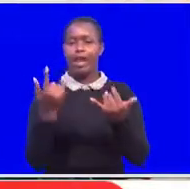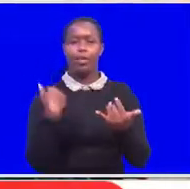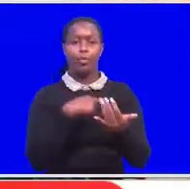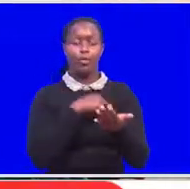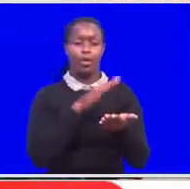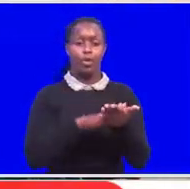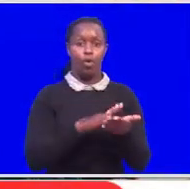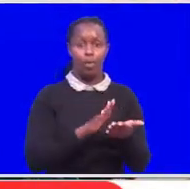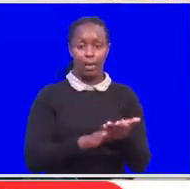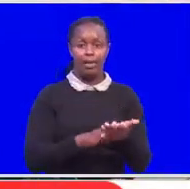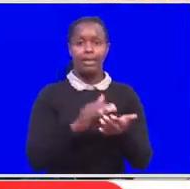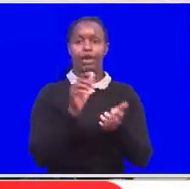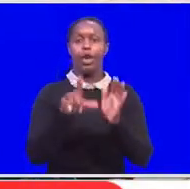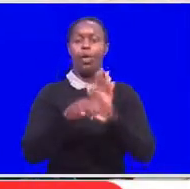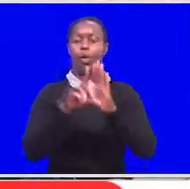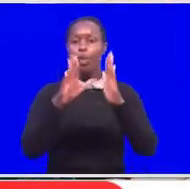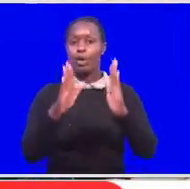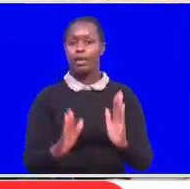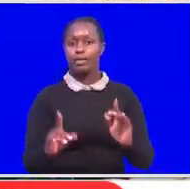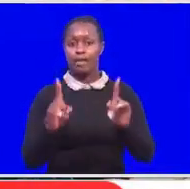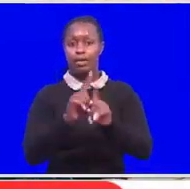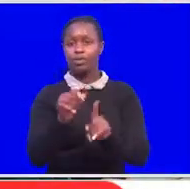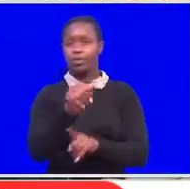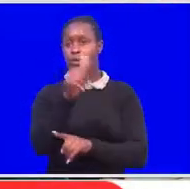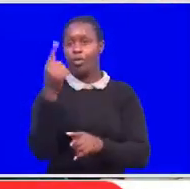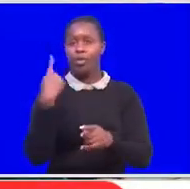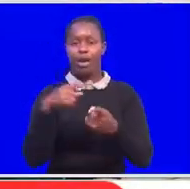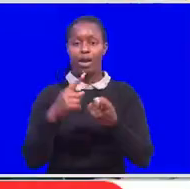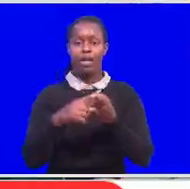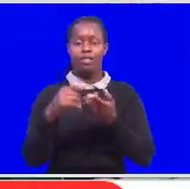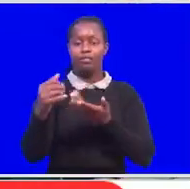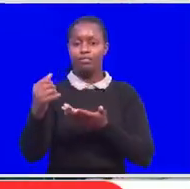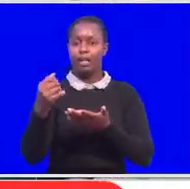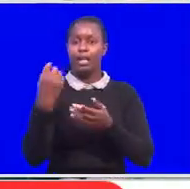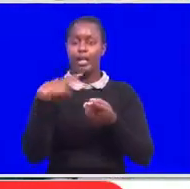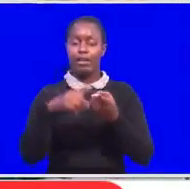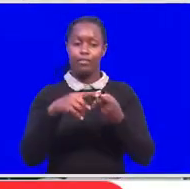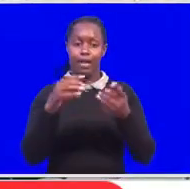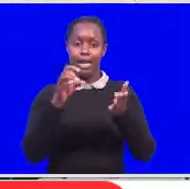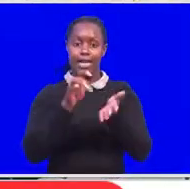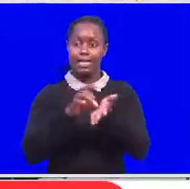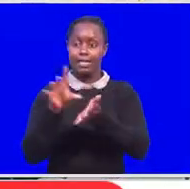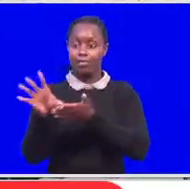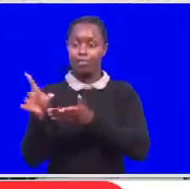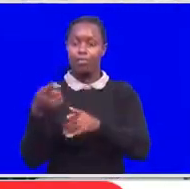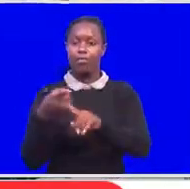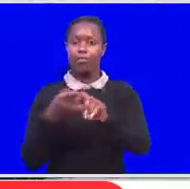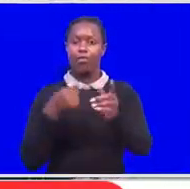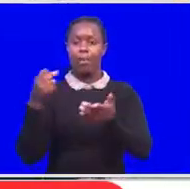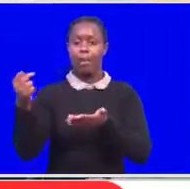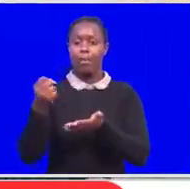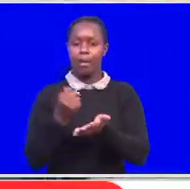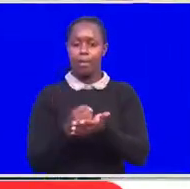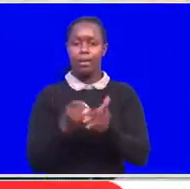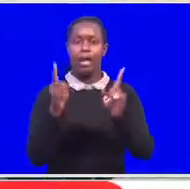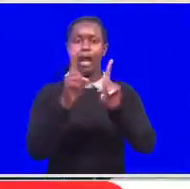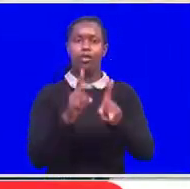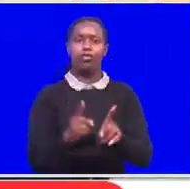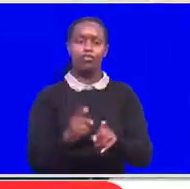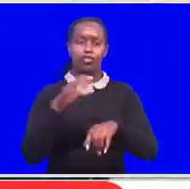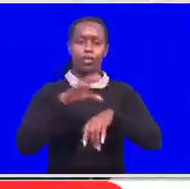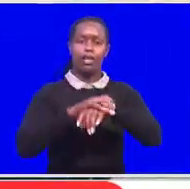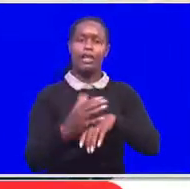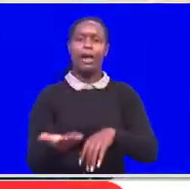and other administrative actions such as dismissal from employment and in some cases even a recovery of the